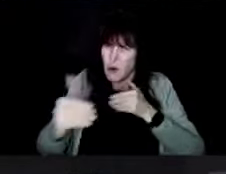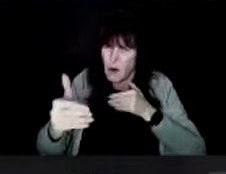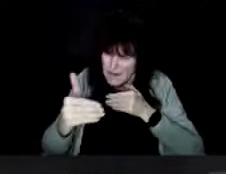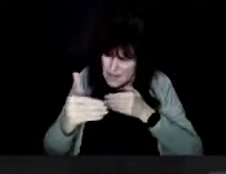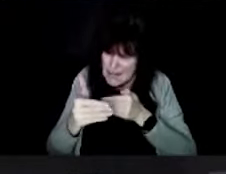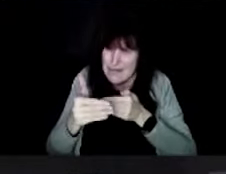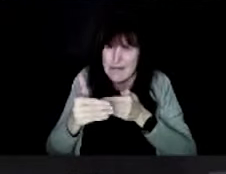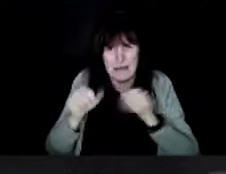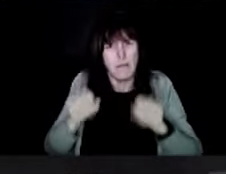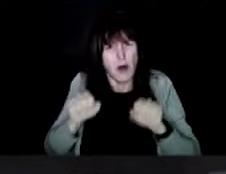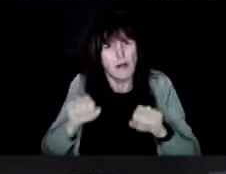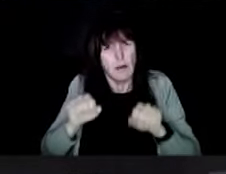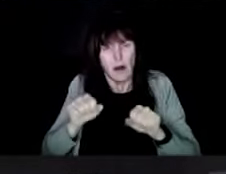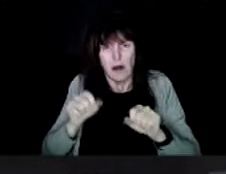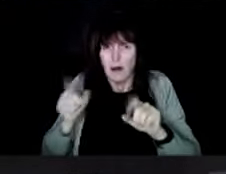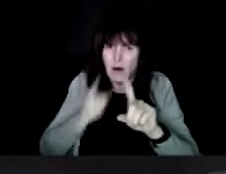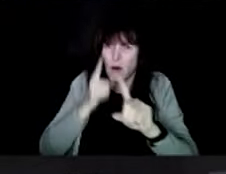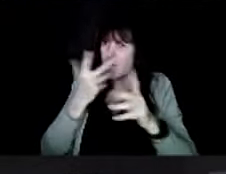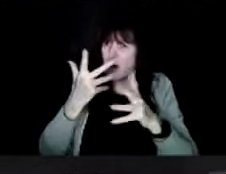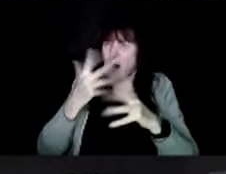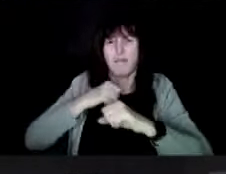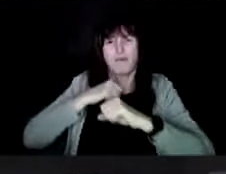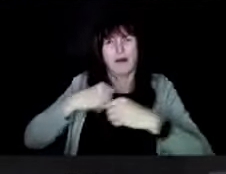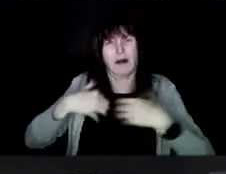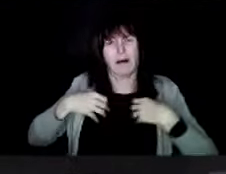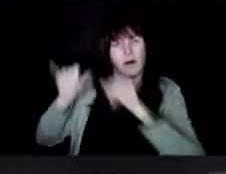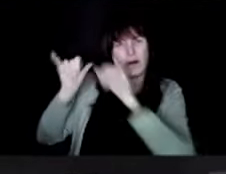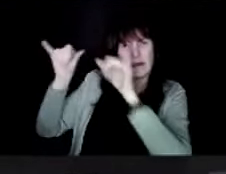Ontarians when they need it, where they need it.